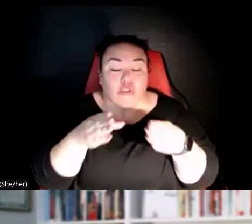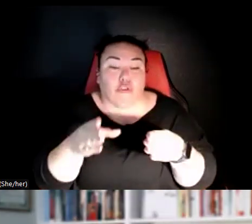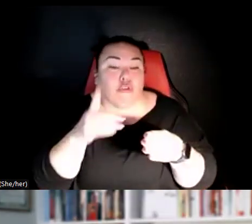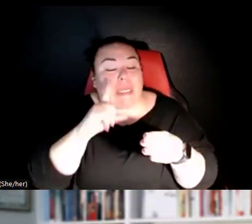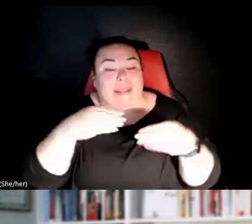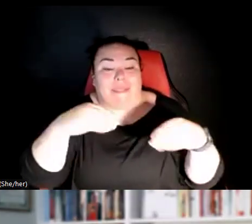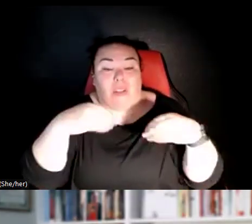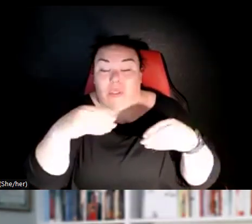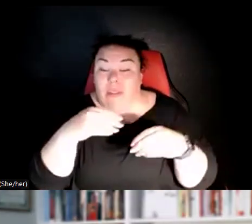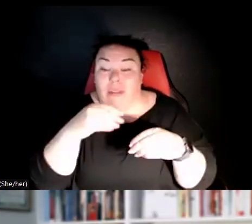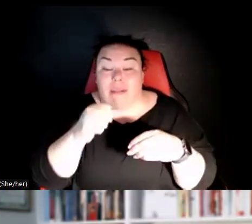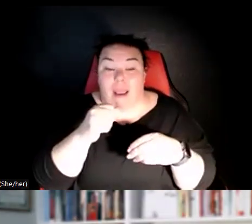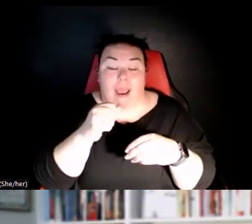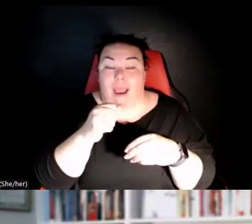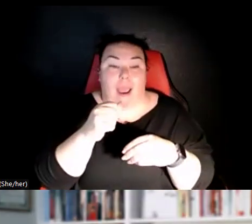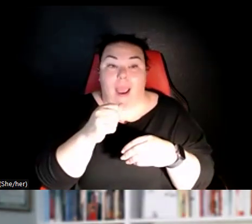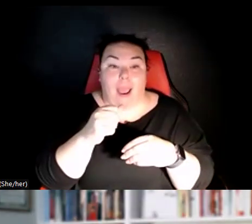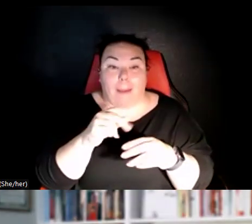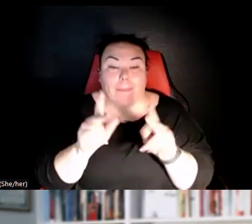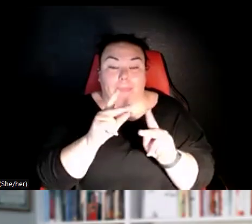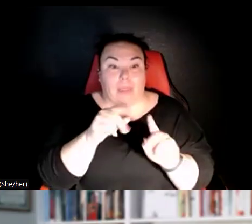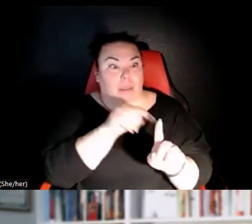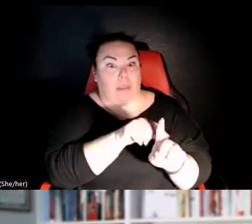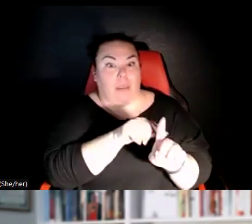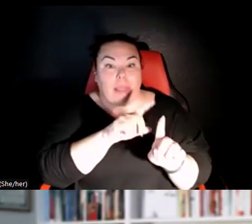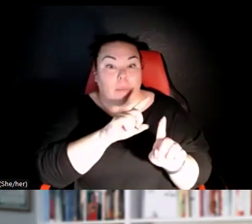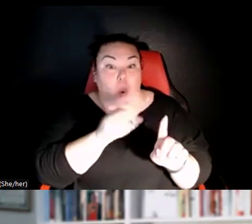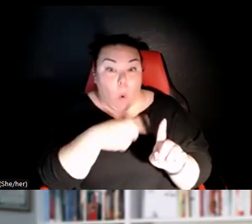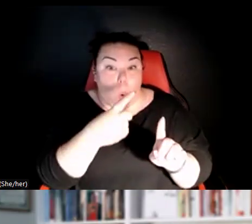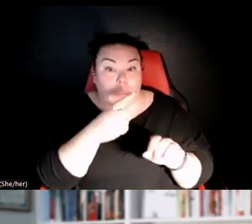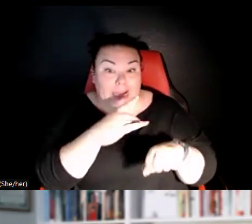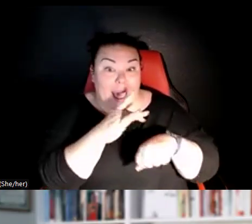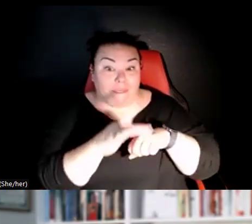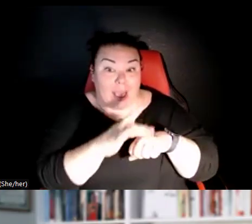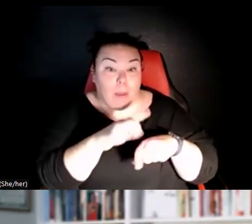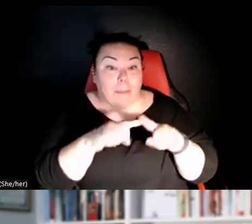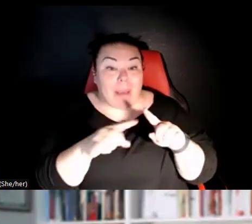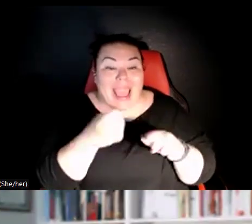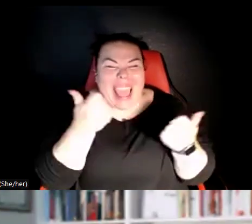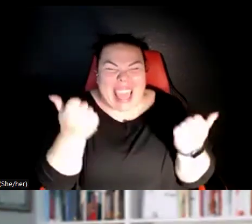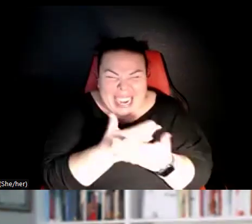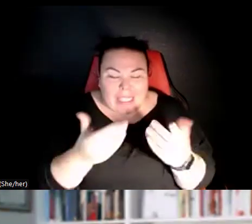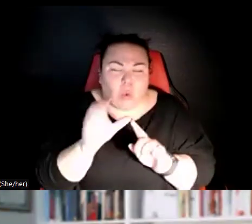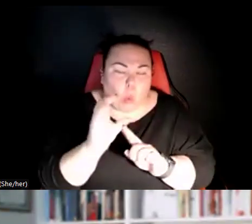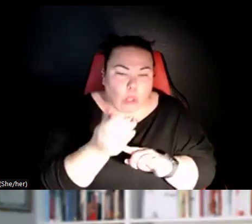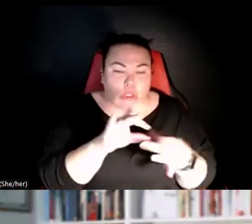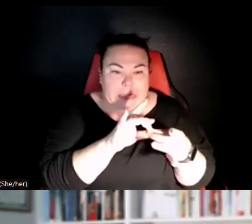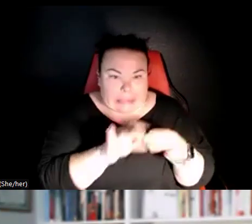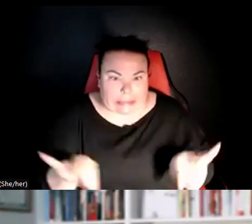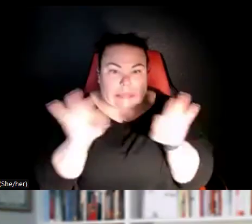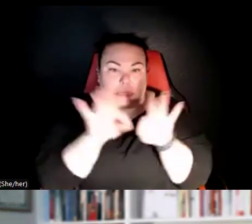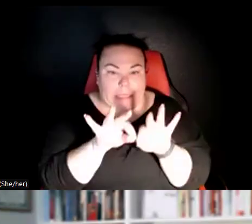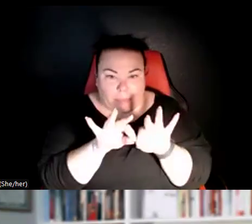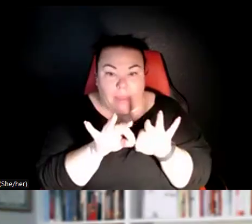was not only available, but culturally relevant to our community. Because we said, Mm-hmm. if we're going to do this, we're not going to be giving people